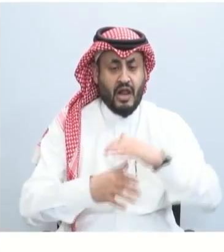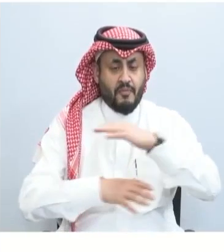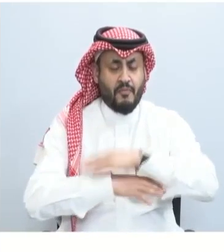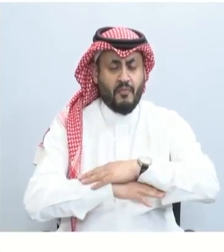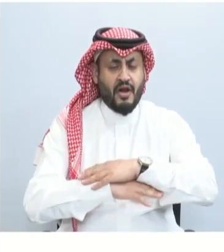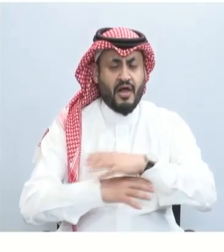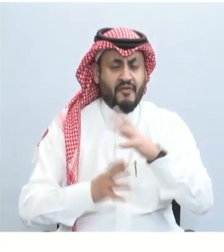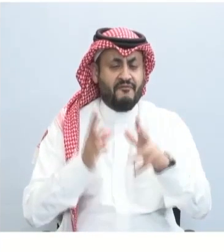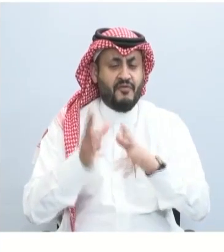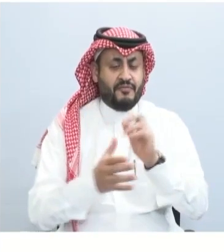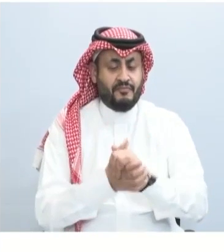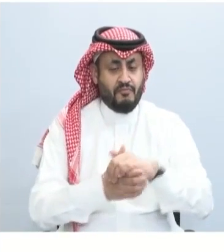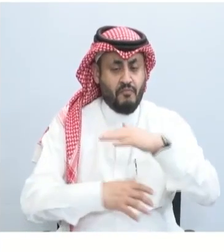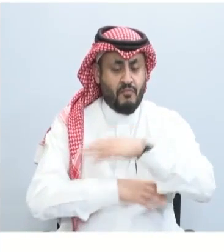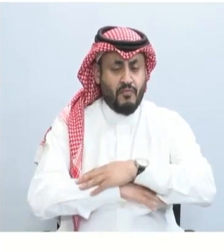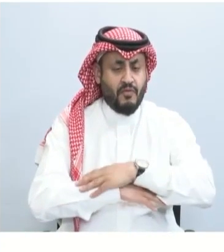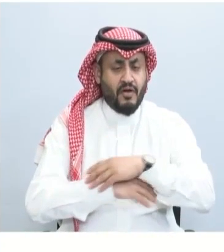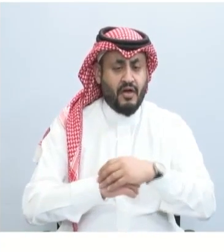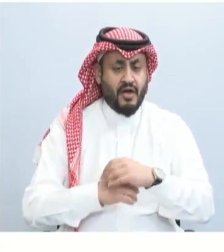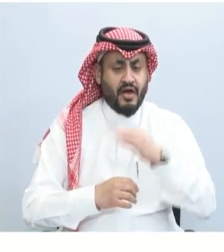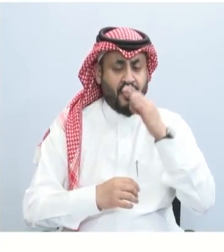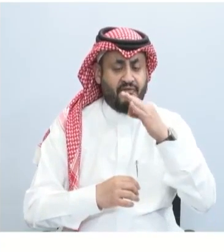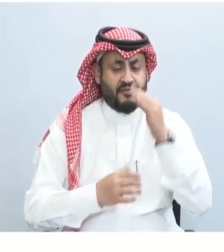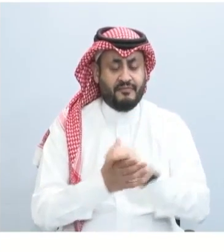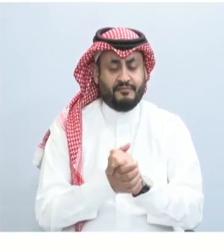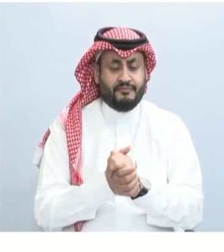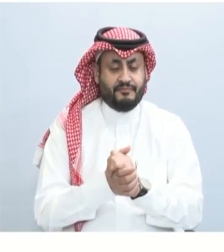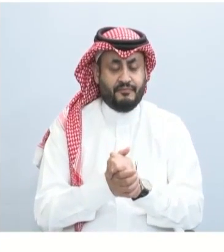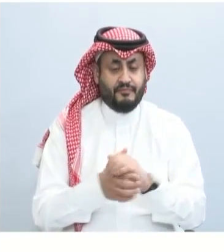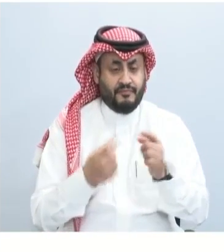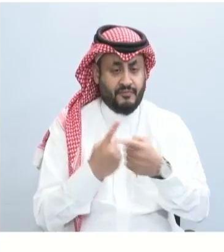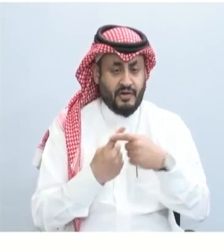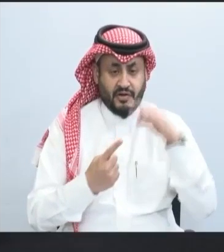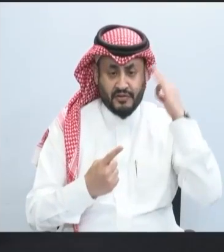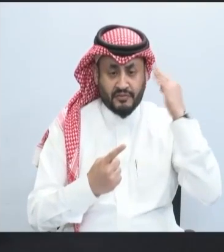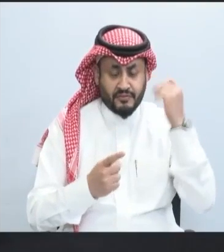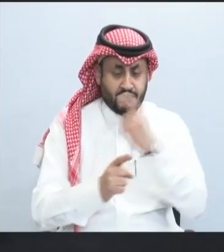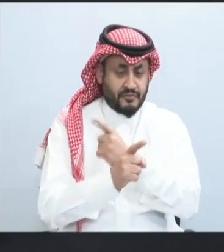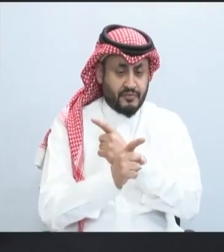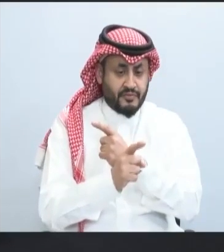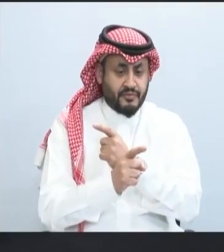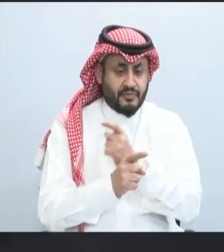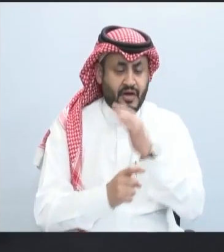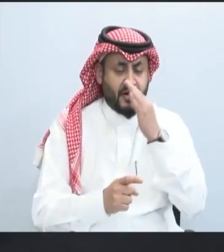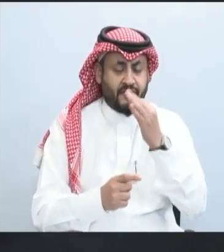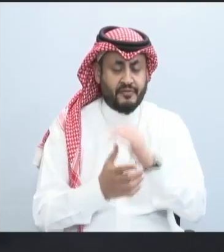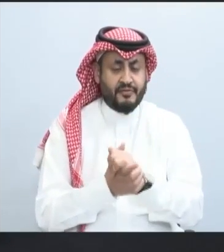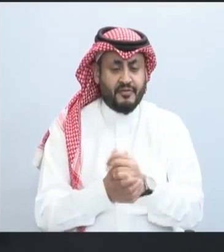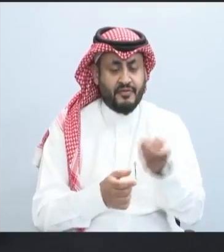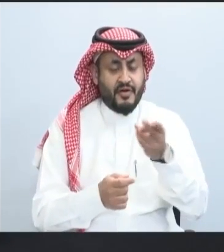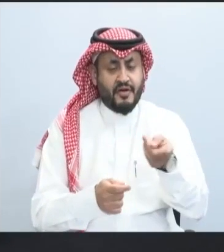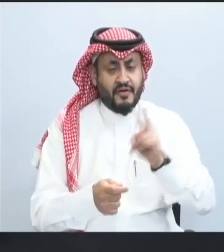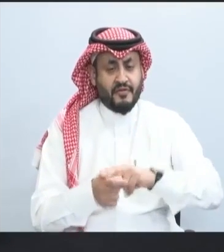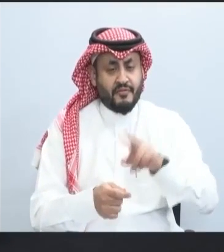So the first thing we will do is that we're going to listen to the teacher when he says these words, and we're going to